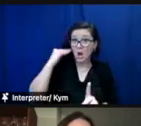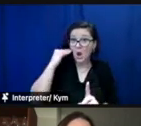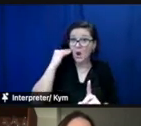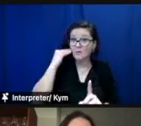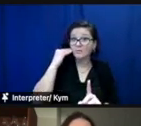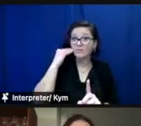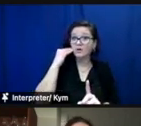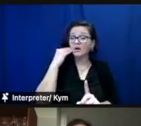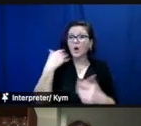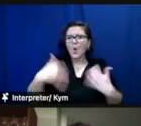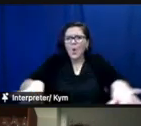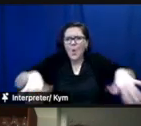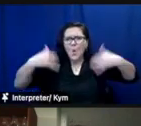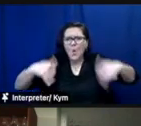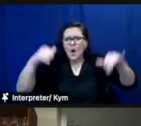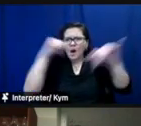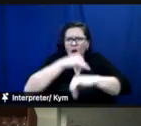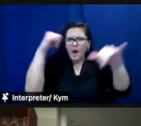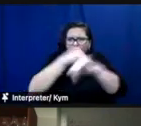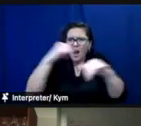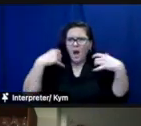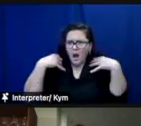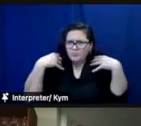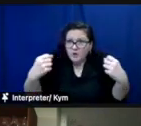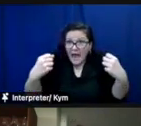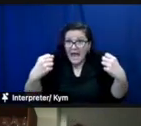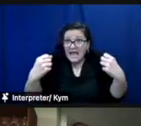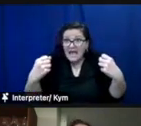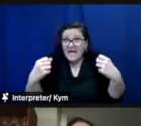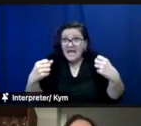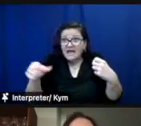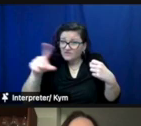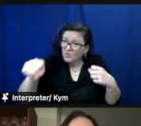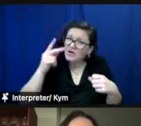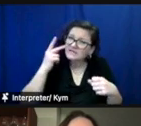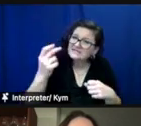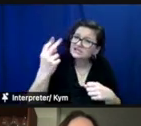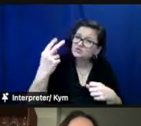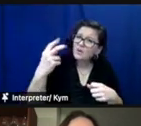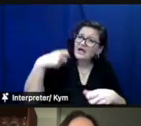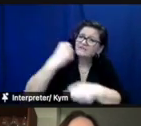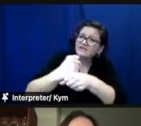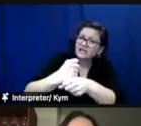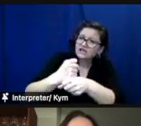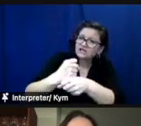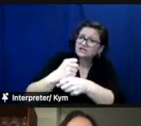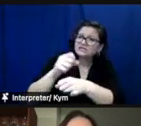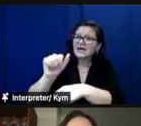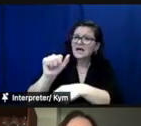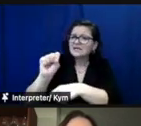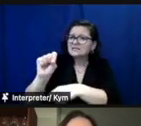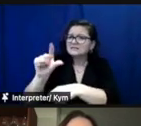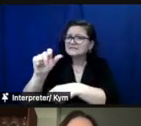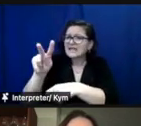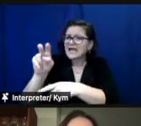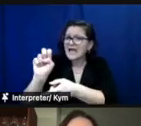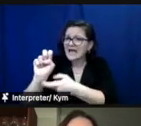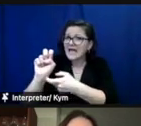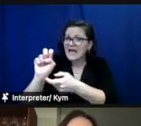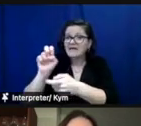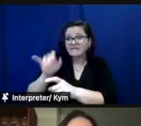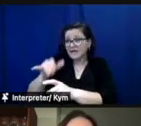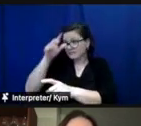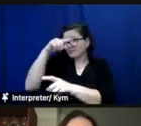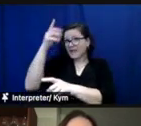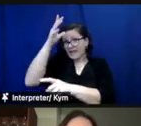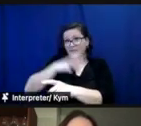what he's doing. Because did any of you see like 12 Years a Slave? Right? So that was a man who was born, a black man who was born a